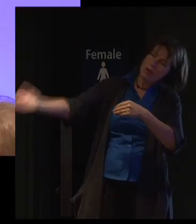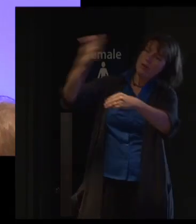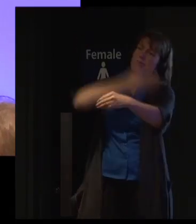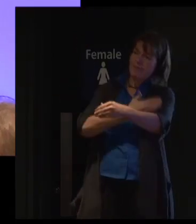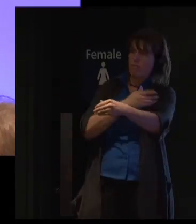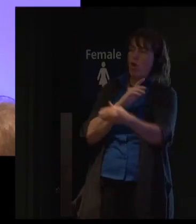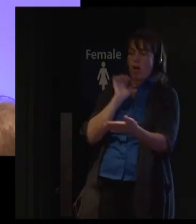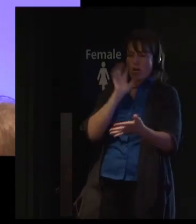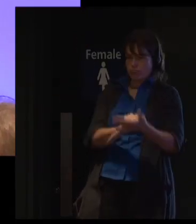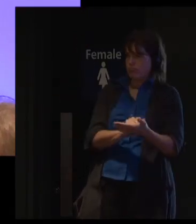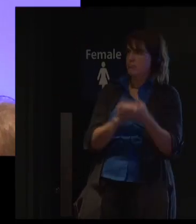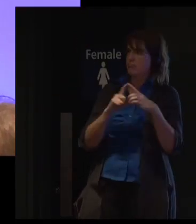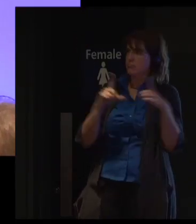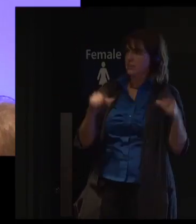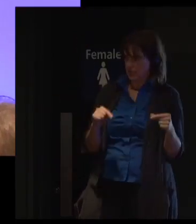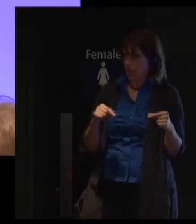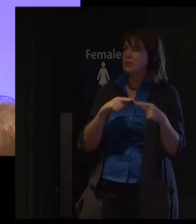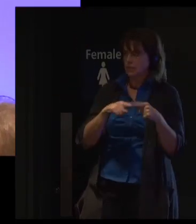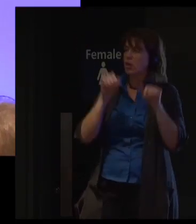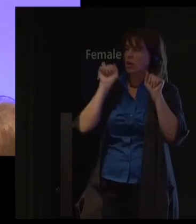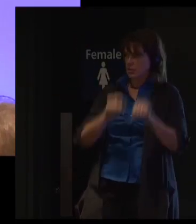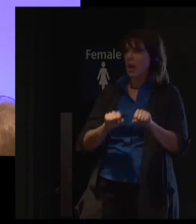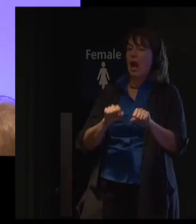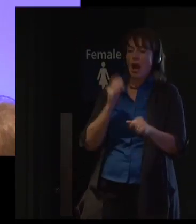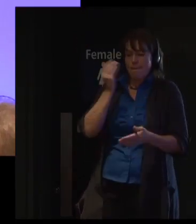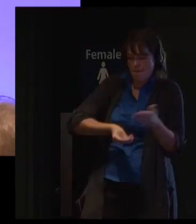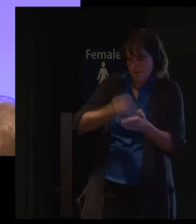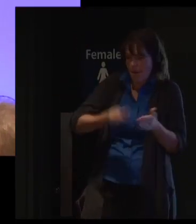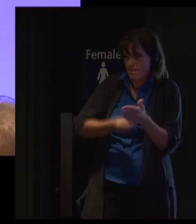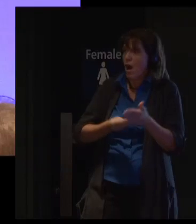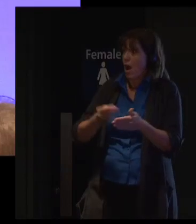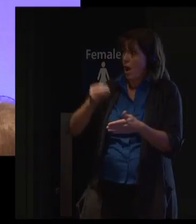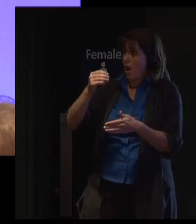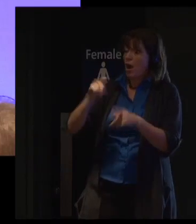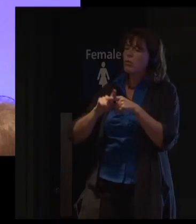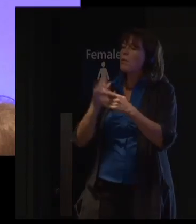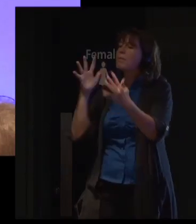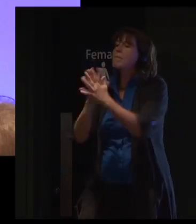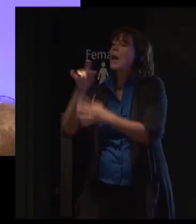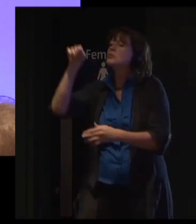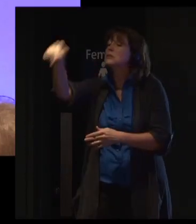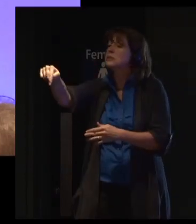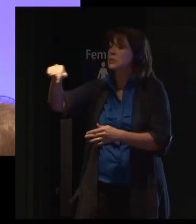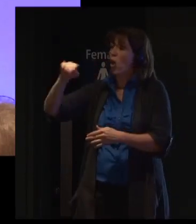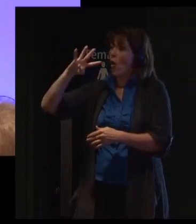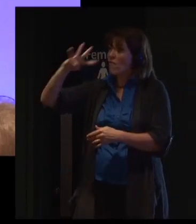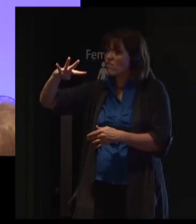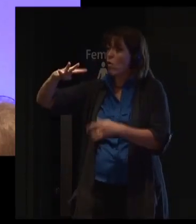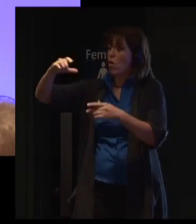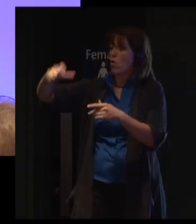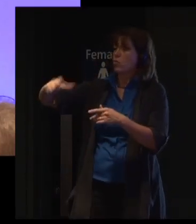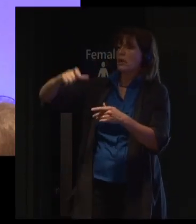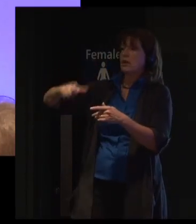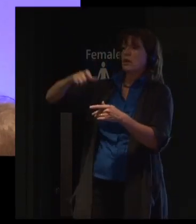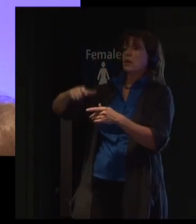system starts the distribution 4 weeks before a particular match in a